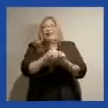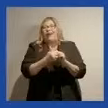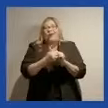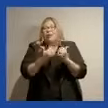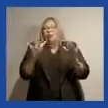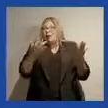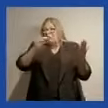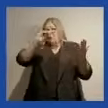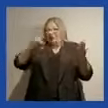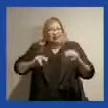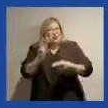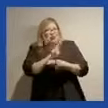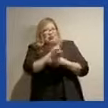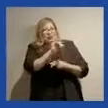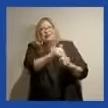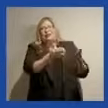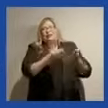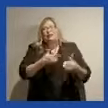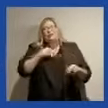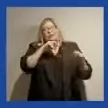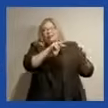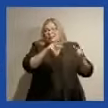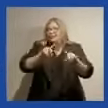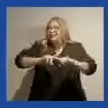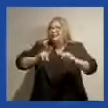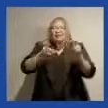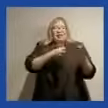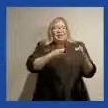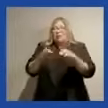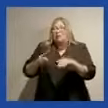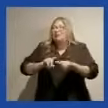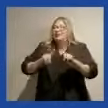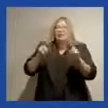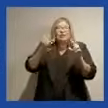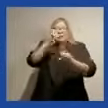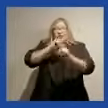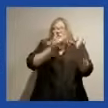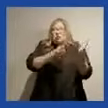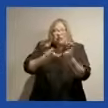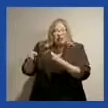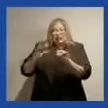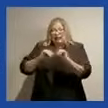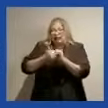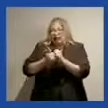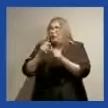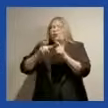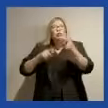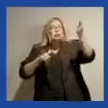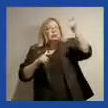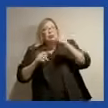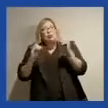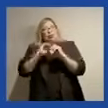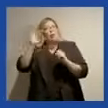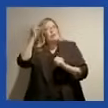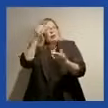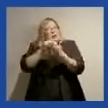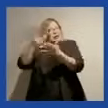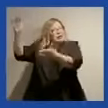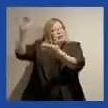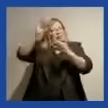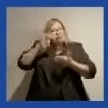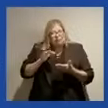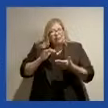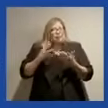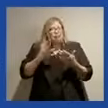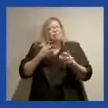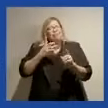rates and looking at other forms and other strategies in terms of drawing down more federal dollars or looking at what's happening at the city and county level.